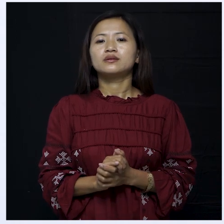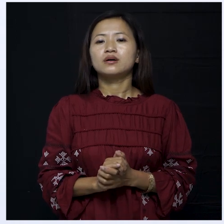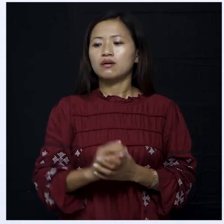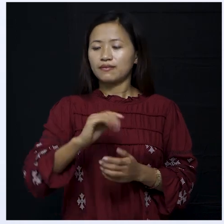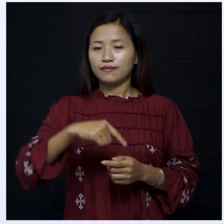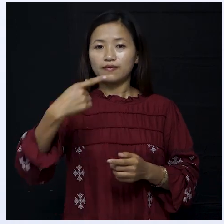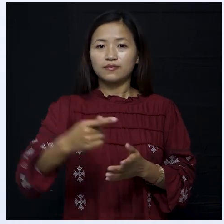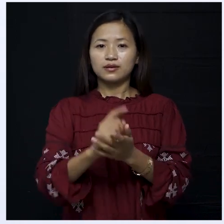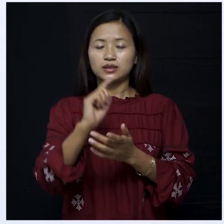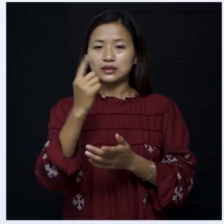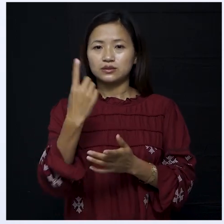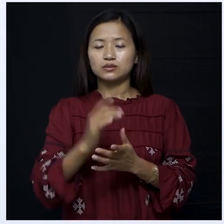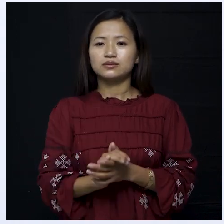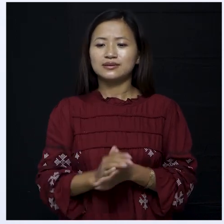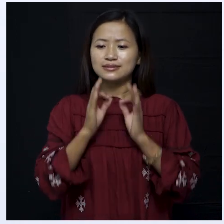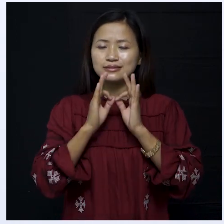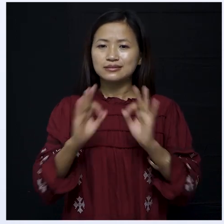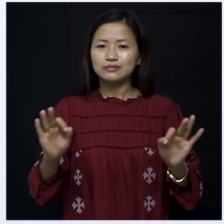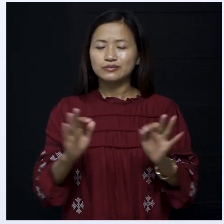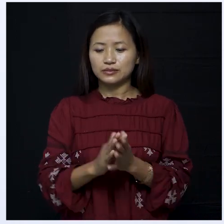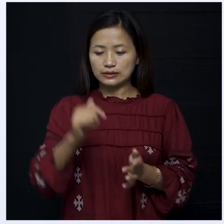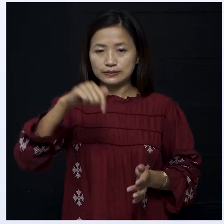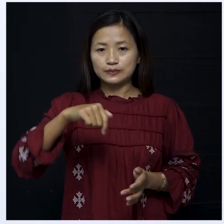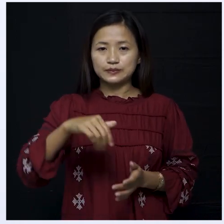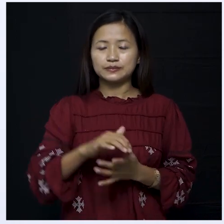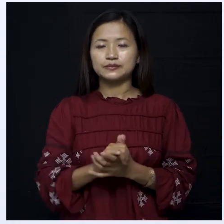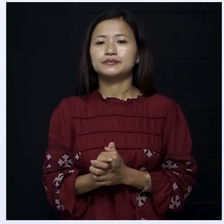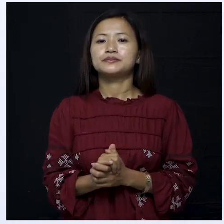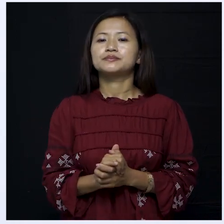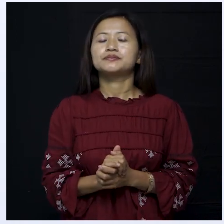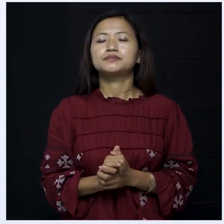next one, that is simple present.